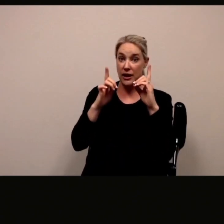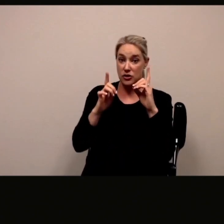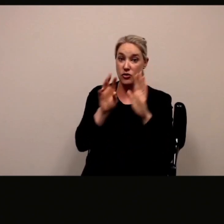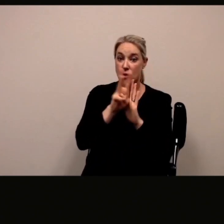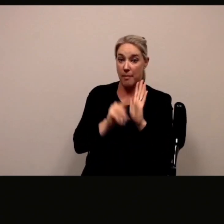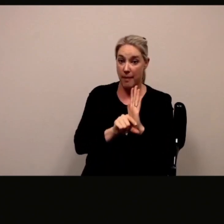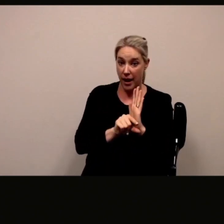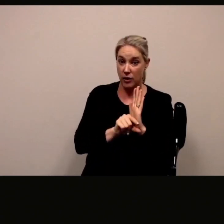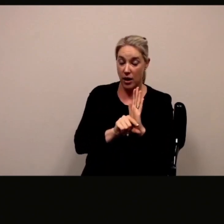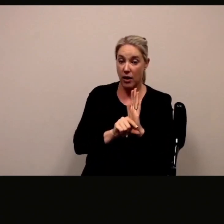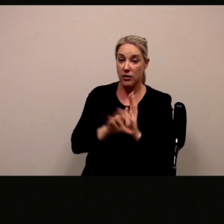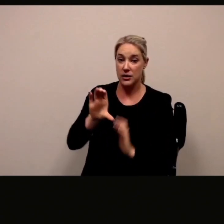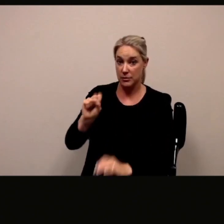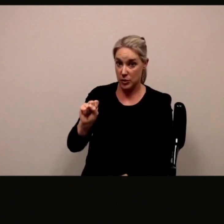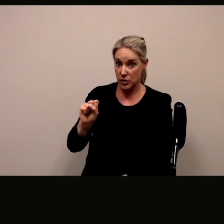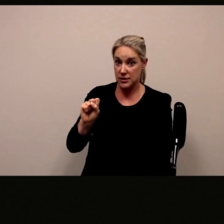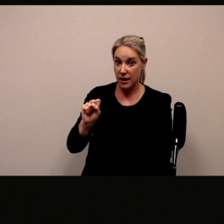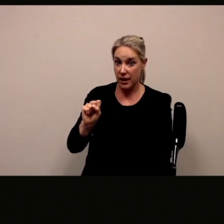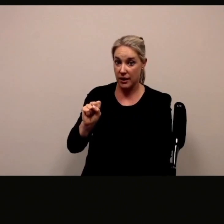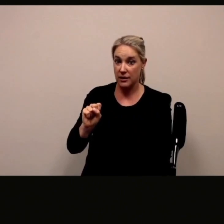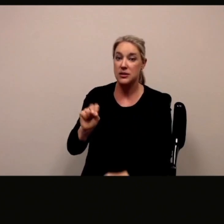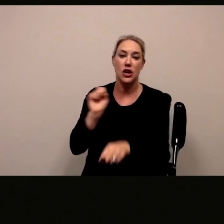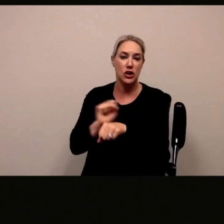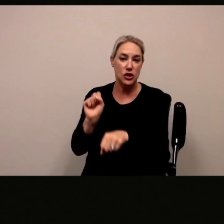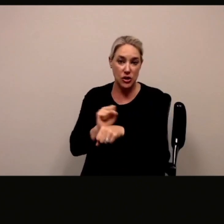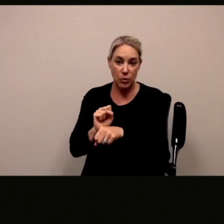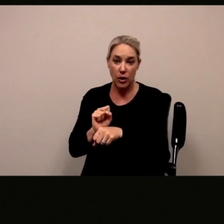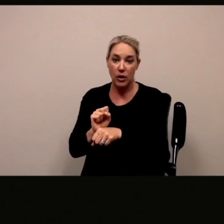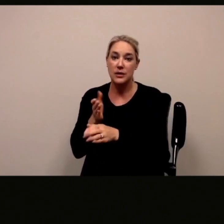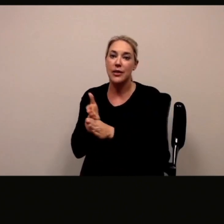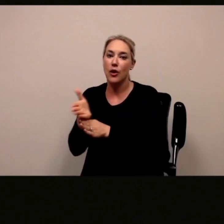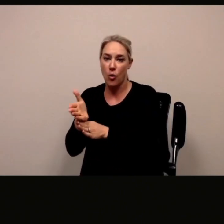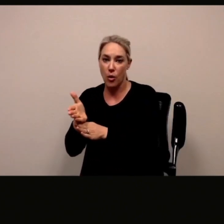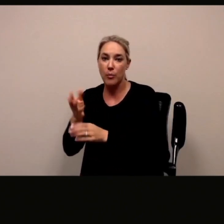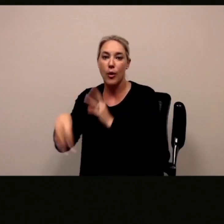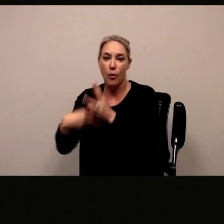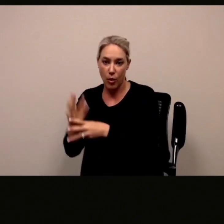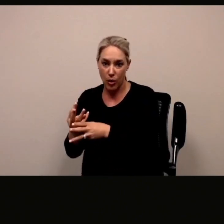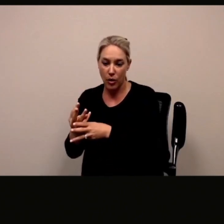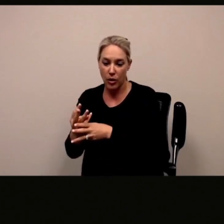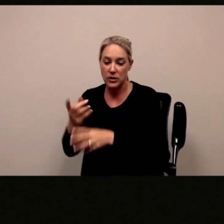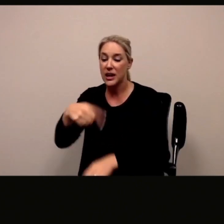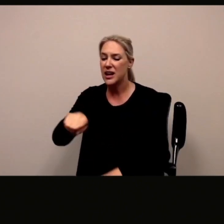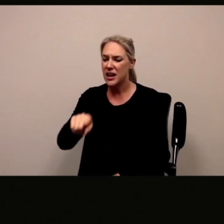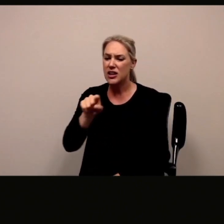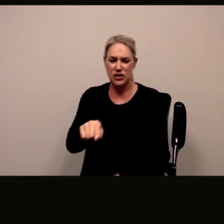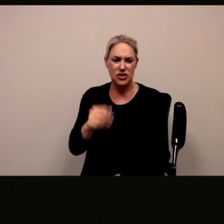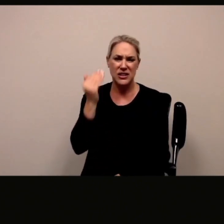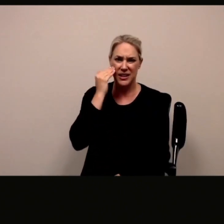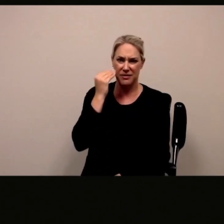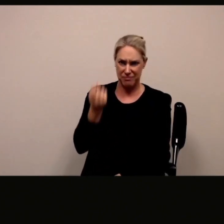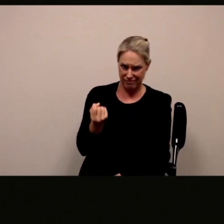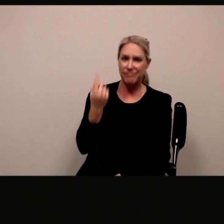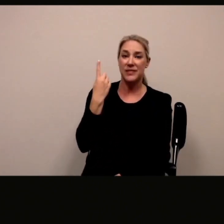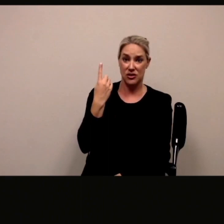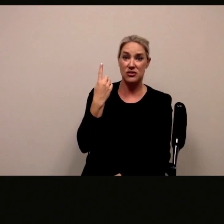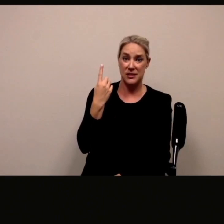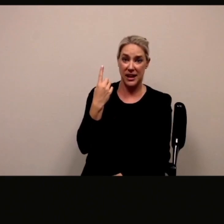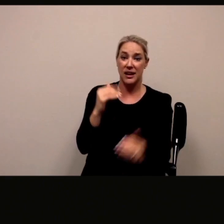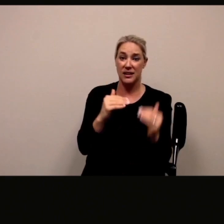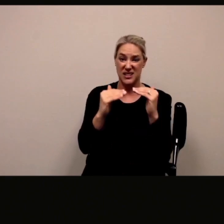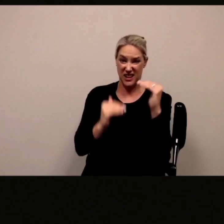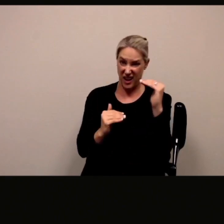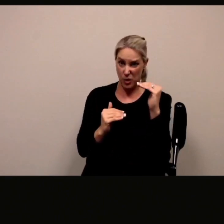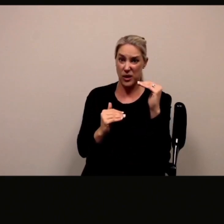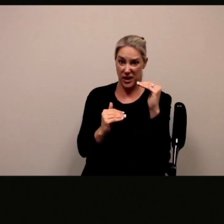computer science in the corporate world. She understands the inequities all the way around in computer science, and that helps. Because